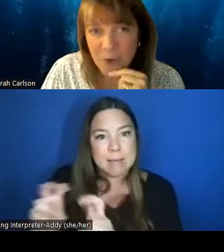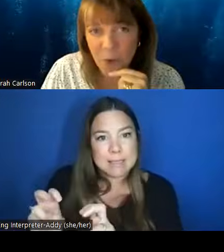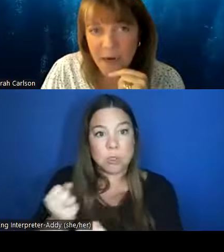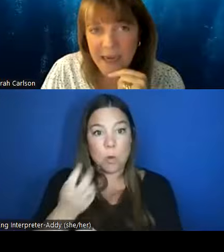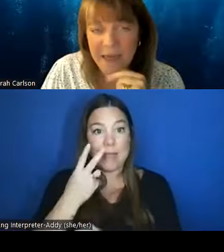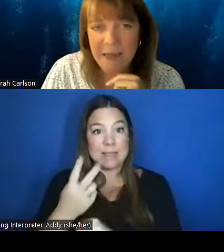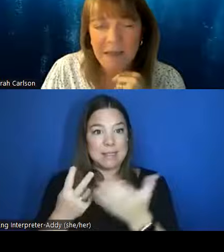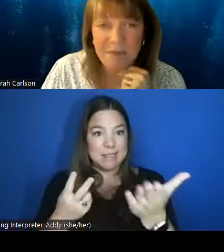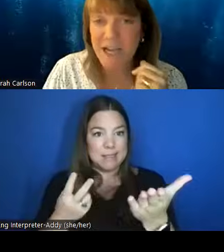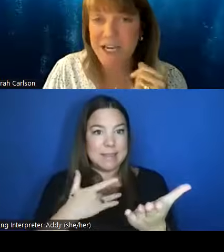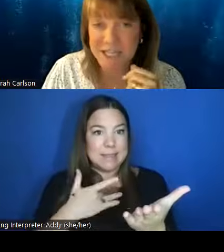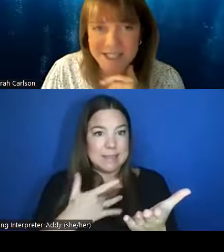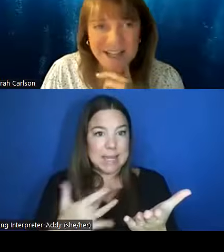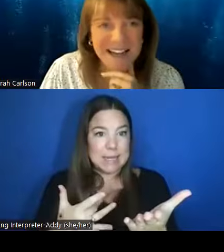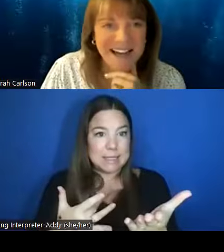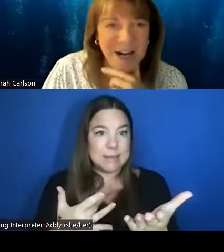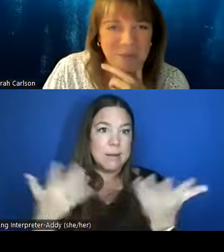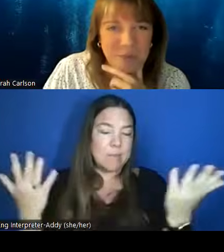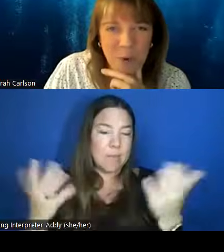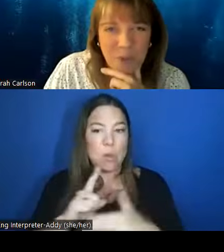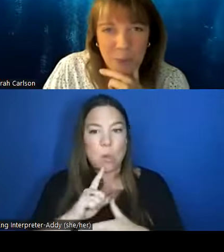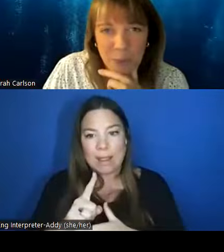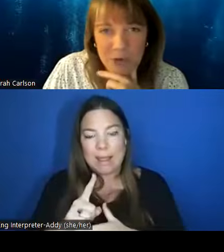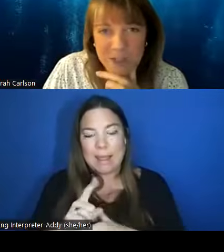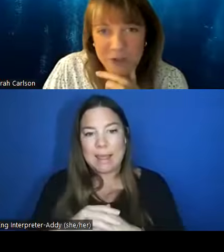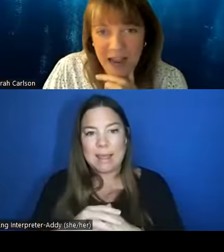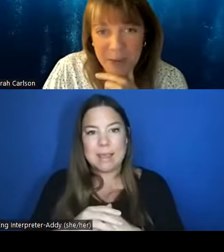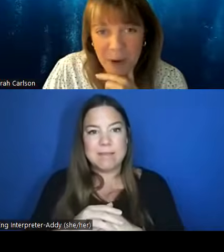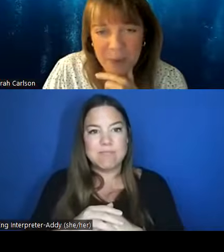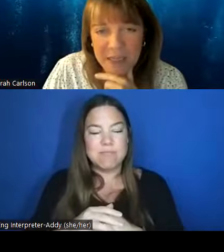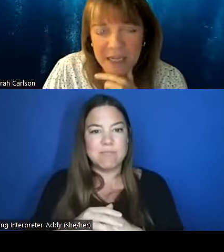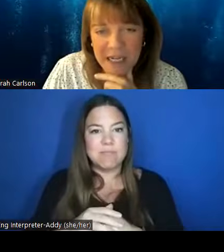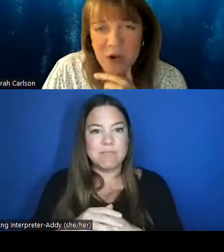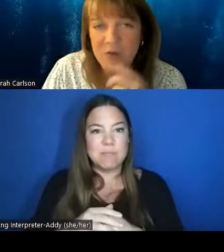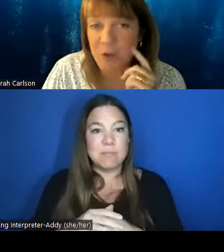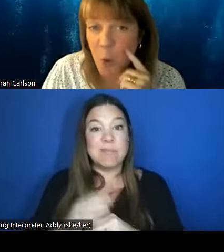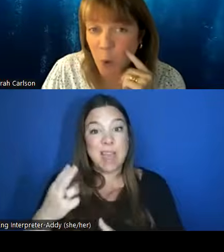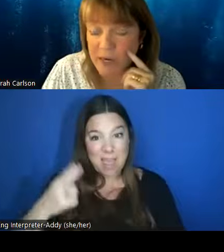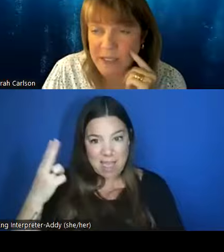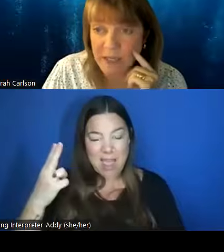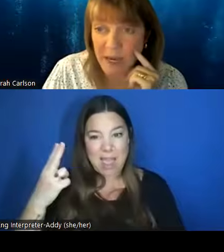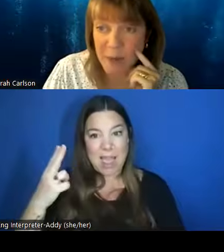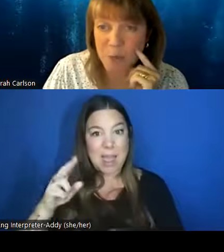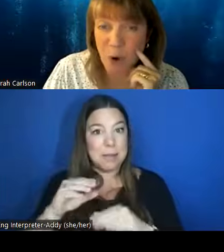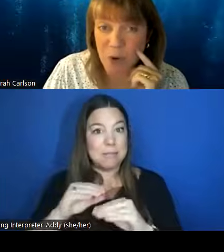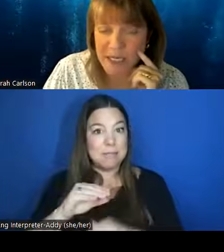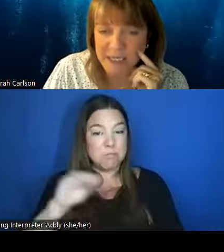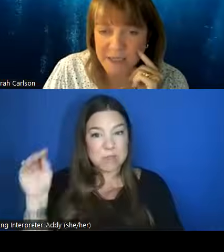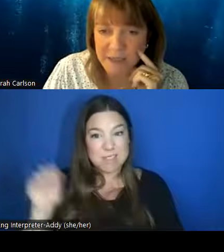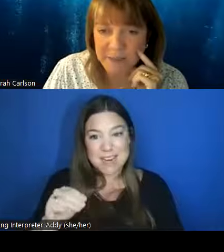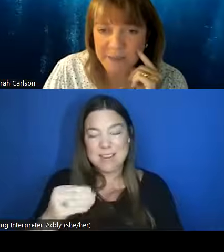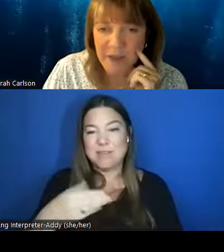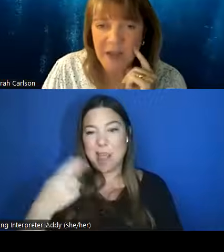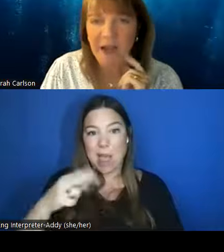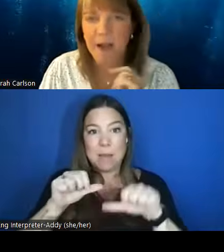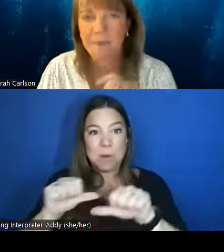tendency or a fondness with pretty high probability for the quarries on